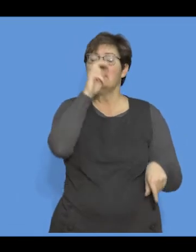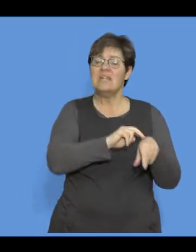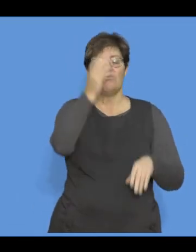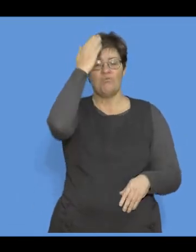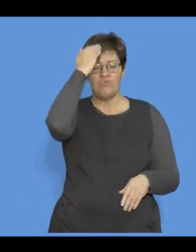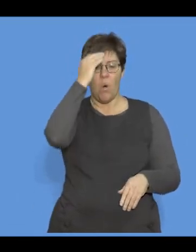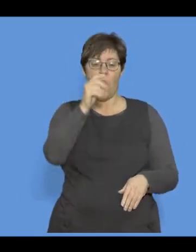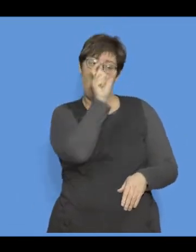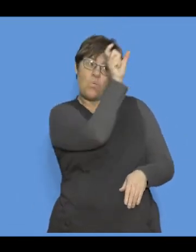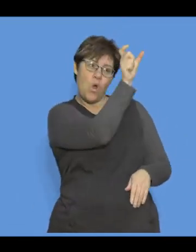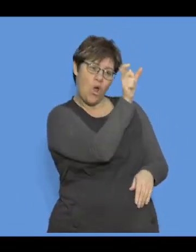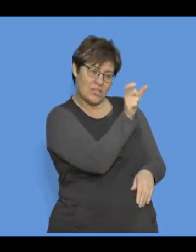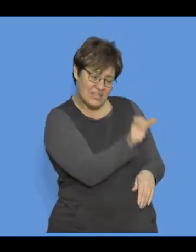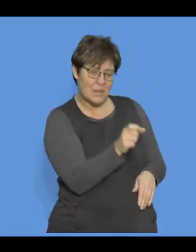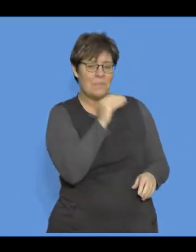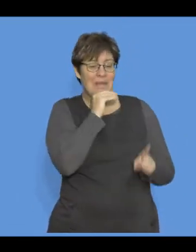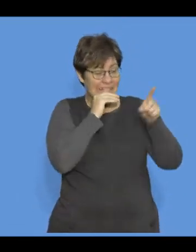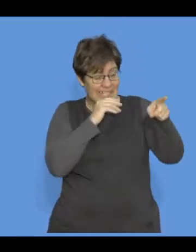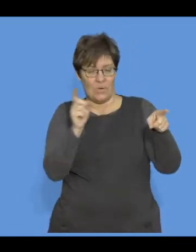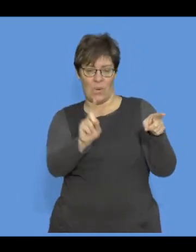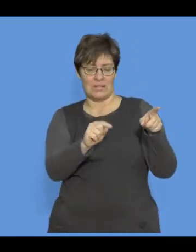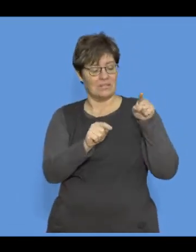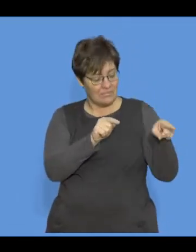And this includes terminology. So